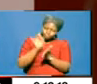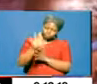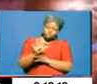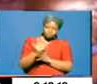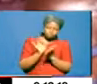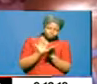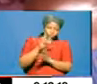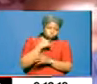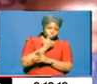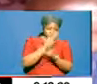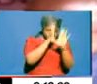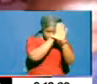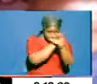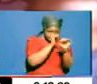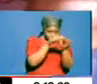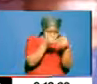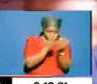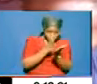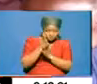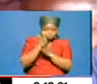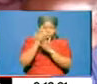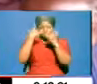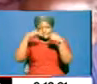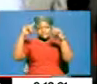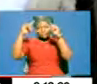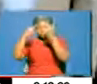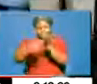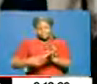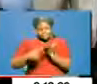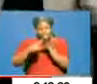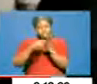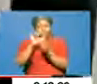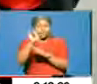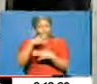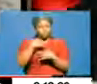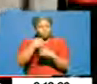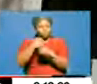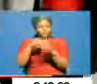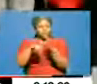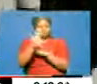or through a successful motion of no confidence in Parliament.